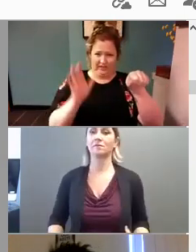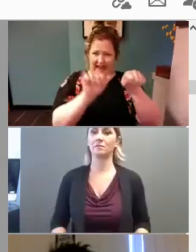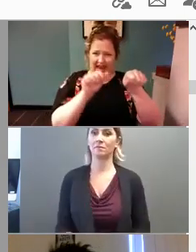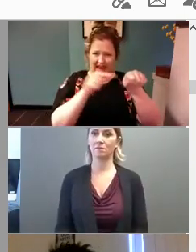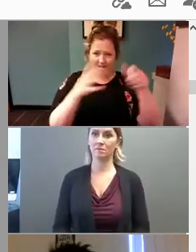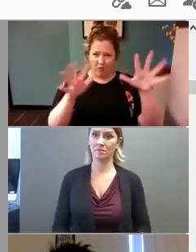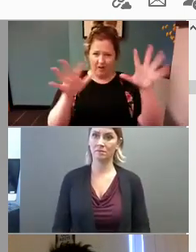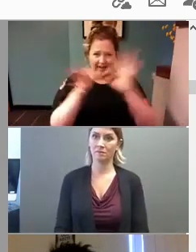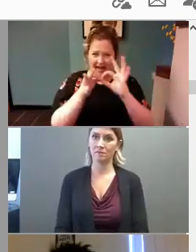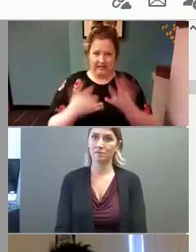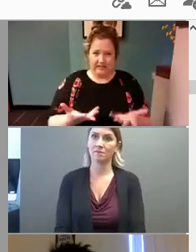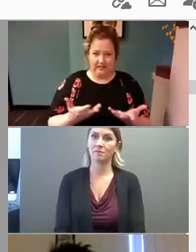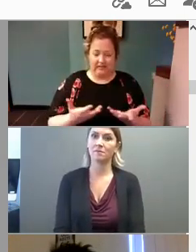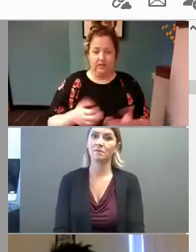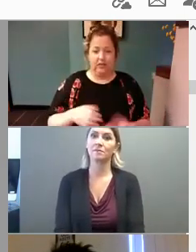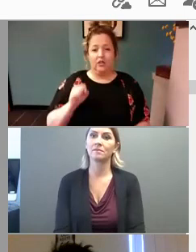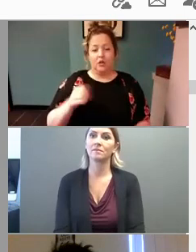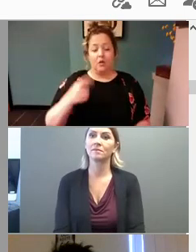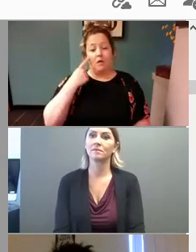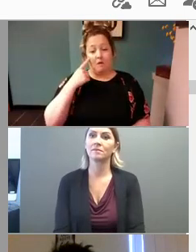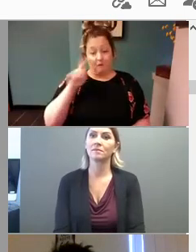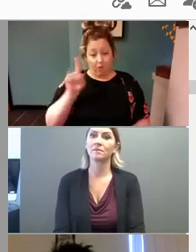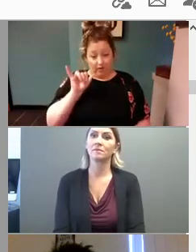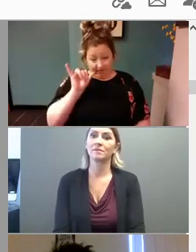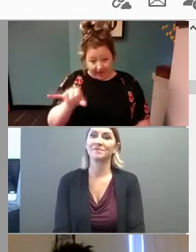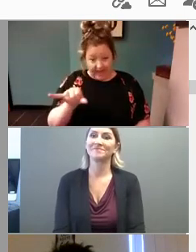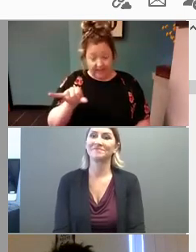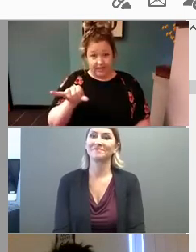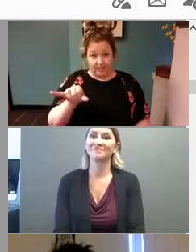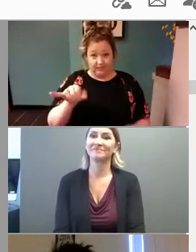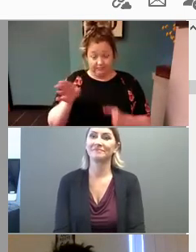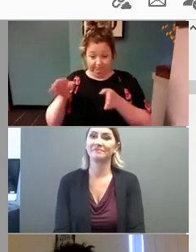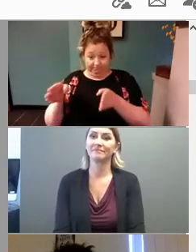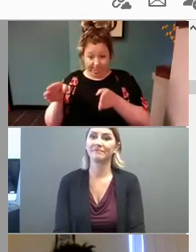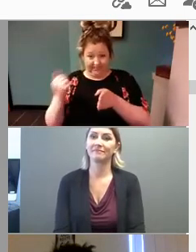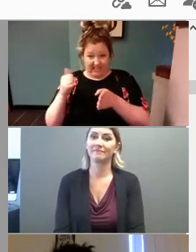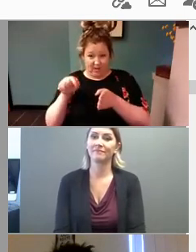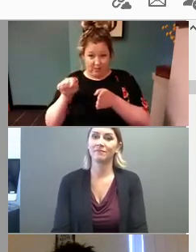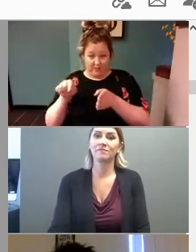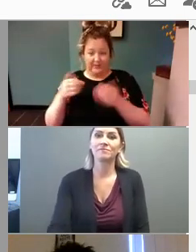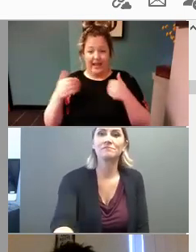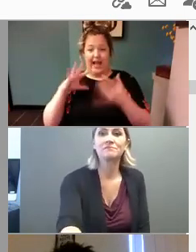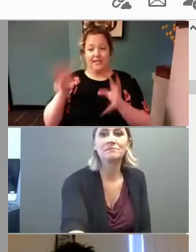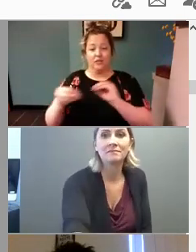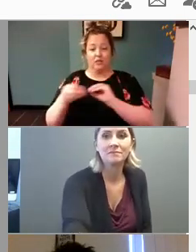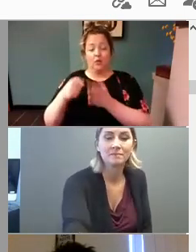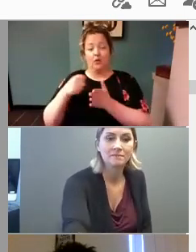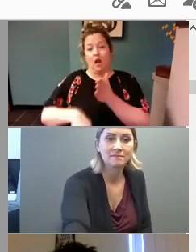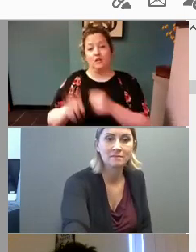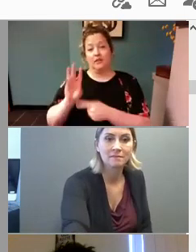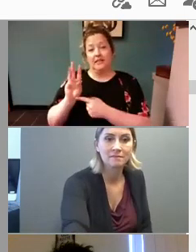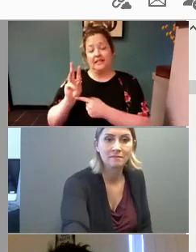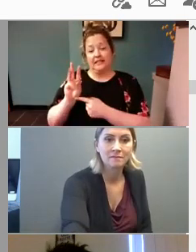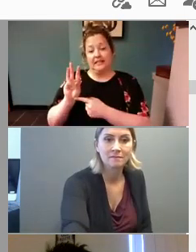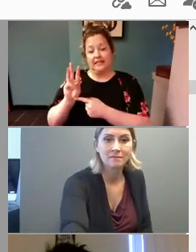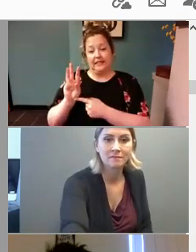particular graph, this particular minimum spanning tree has a total cost of 16, right? That is 1 plus 2, that's